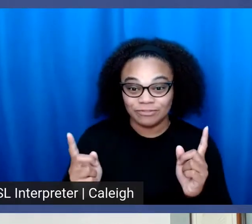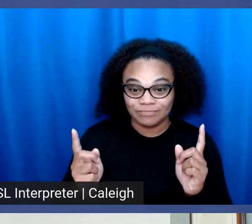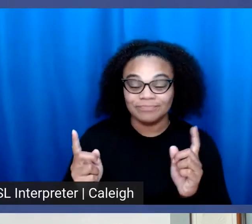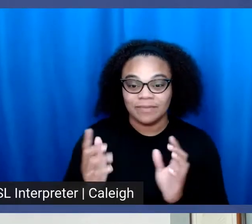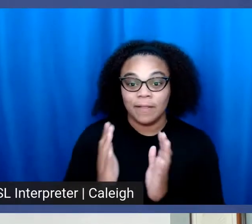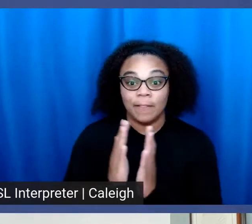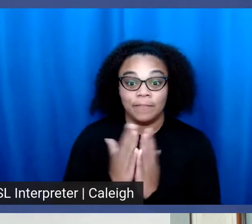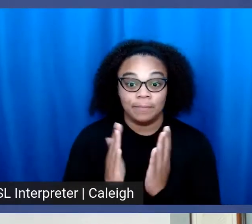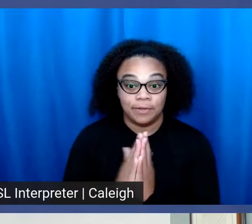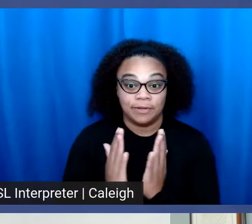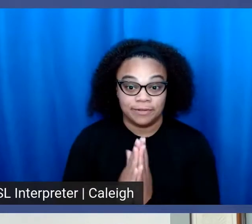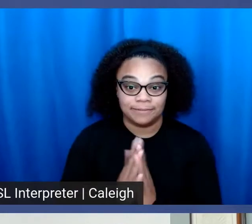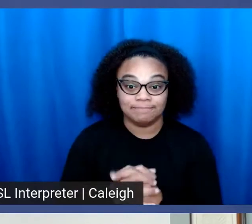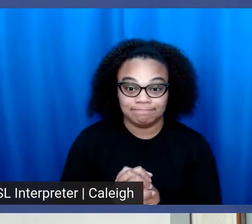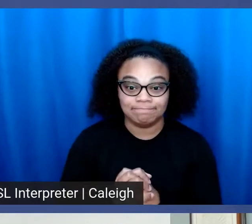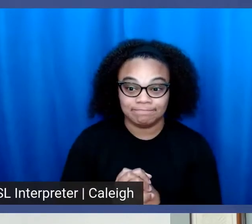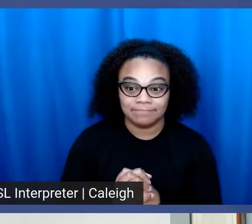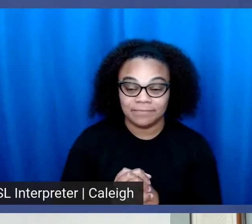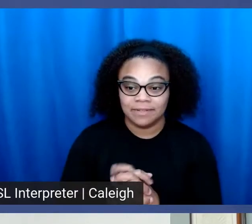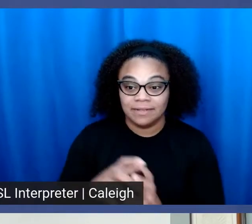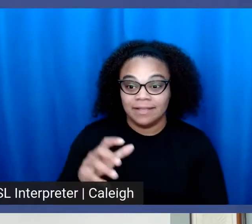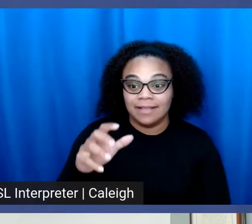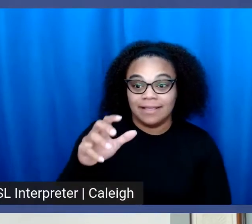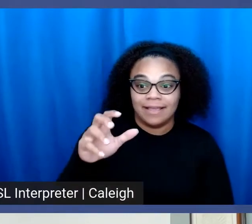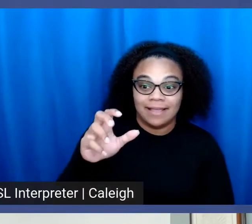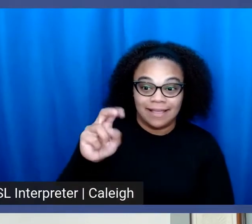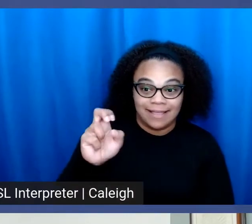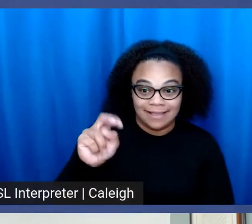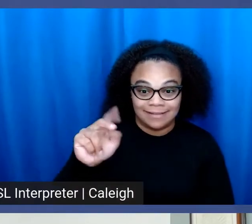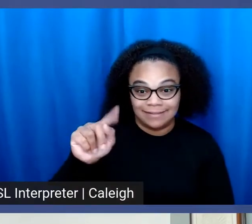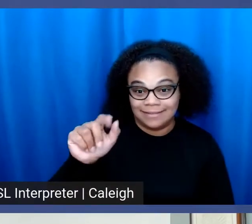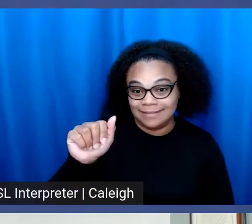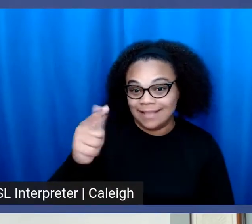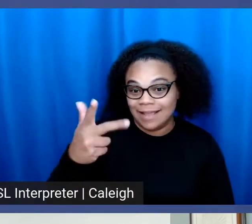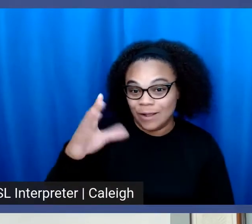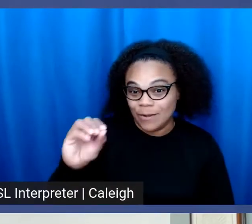book And Tango Makes Three,